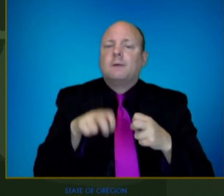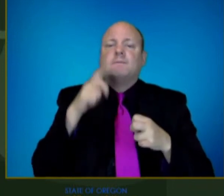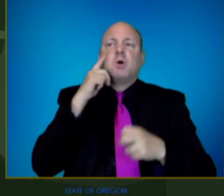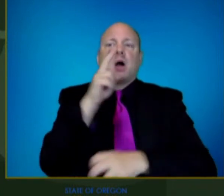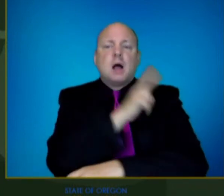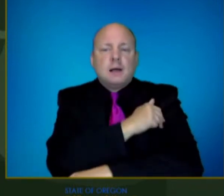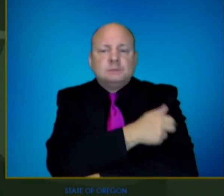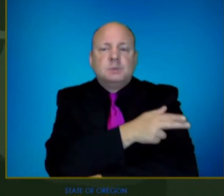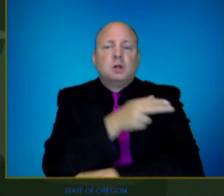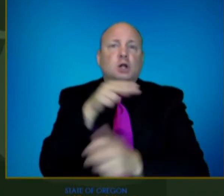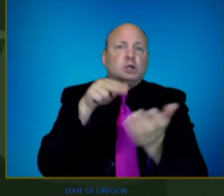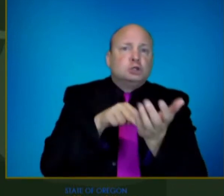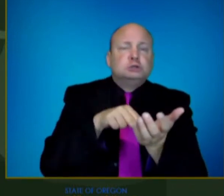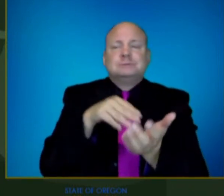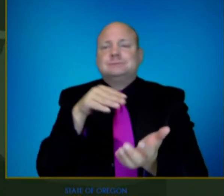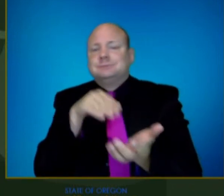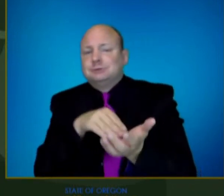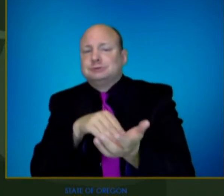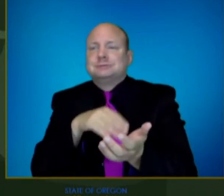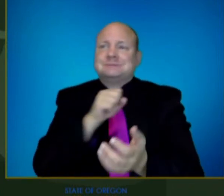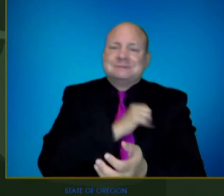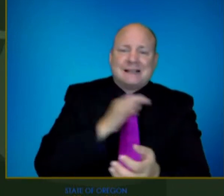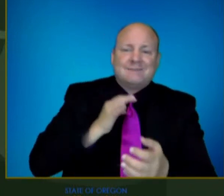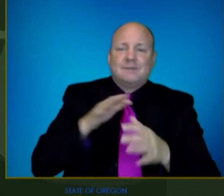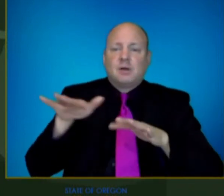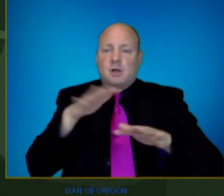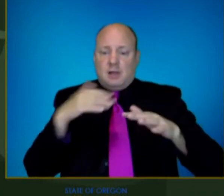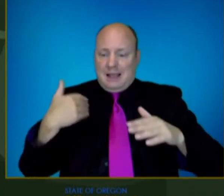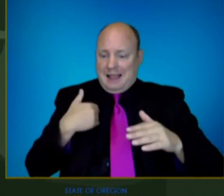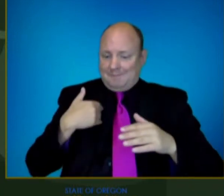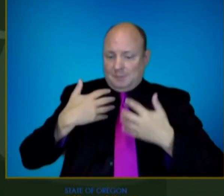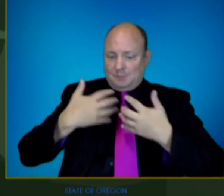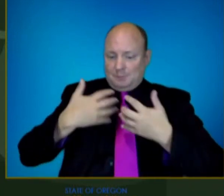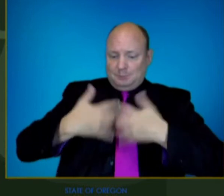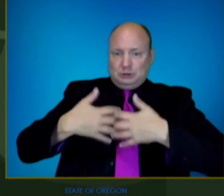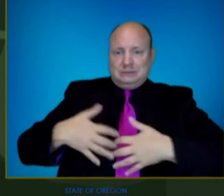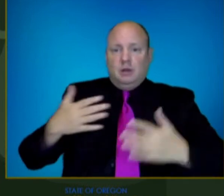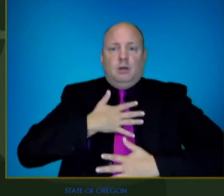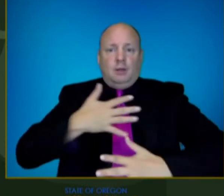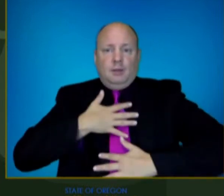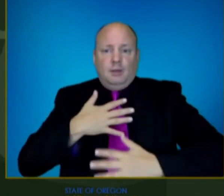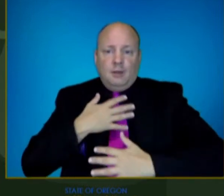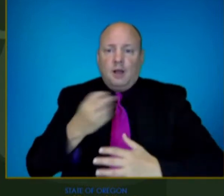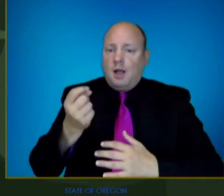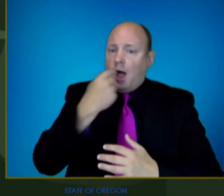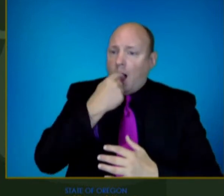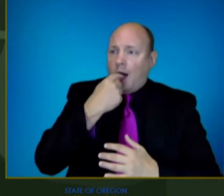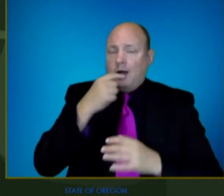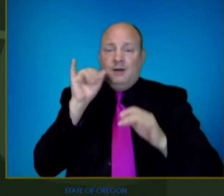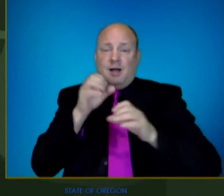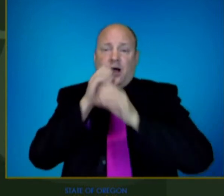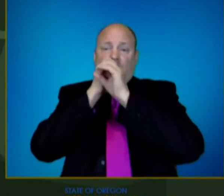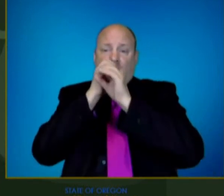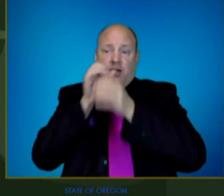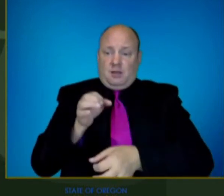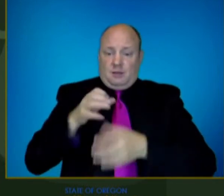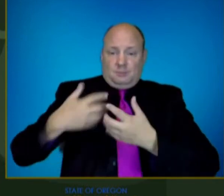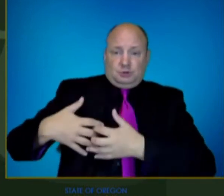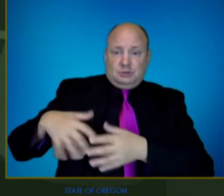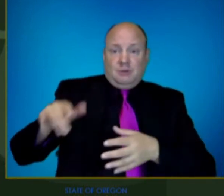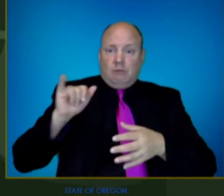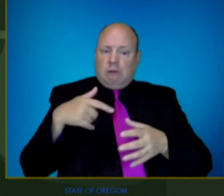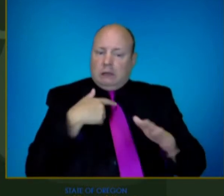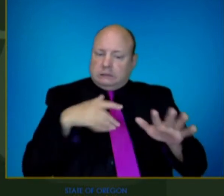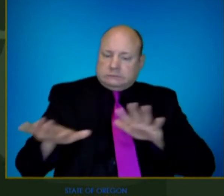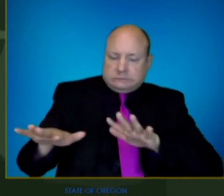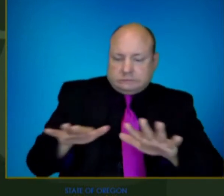nurses, doctors, respiratory therapists, and others. But if we can cut that deficit in half, we have tools that we can do to try and get